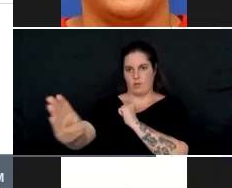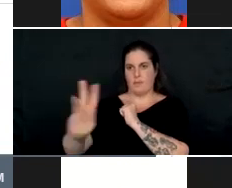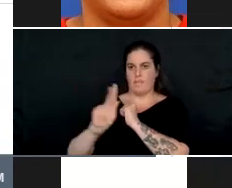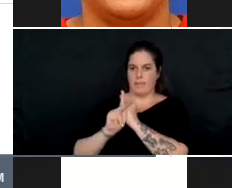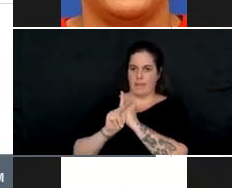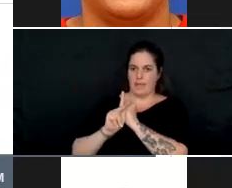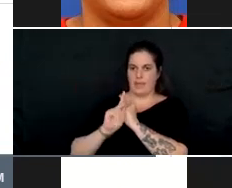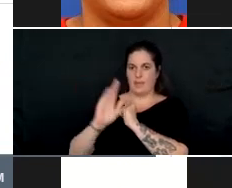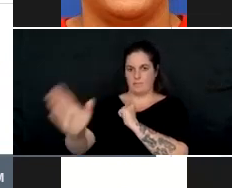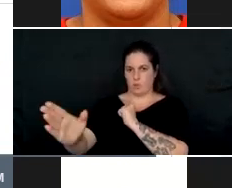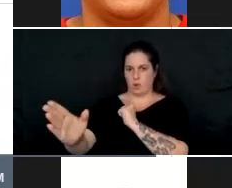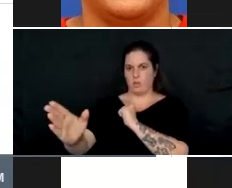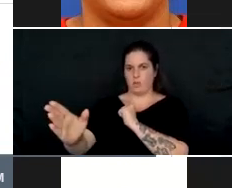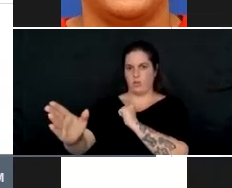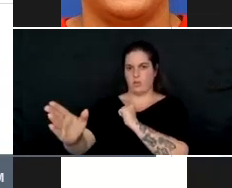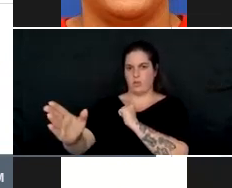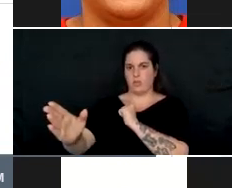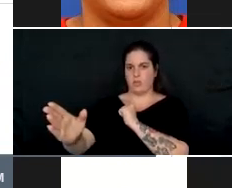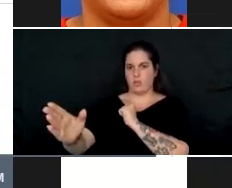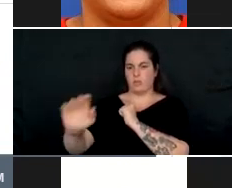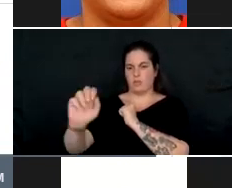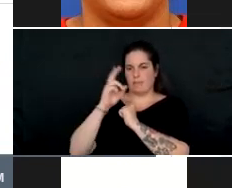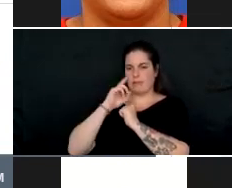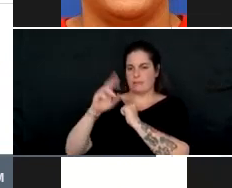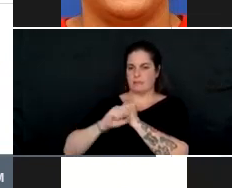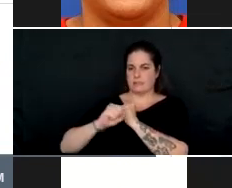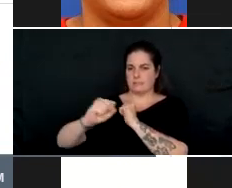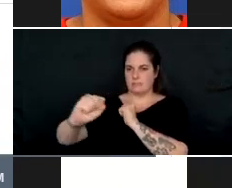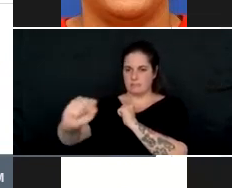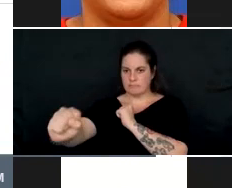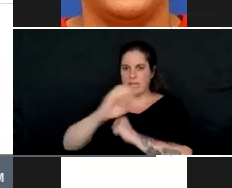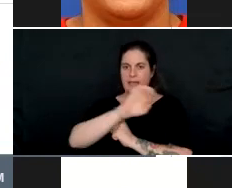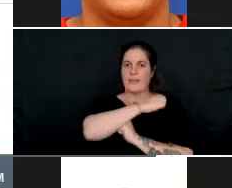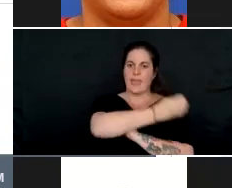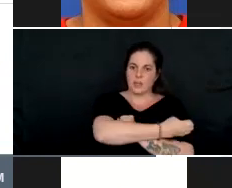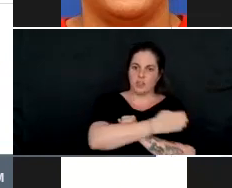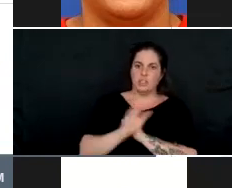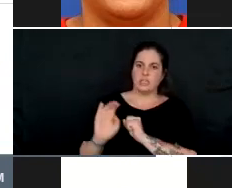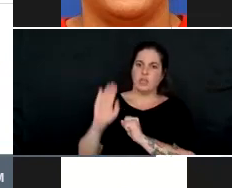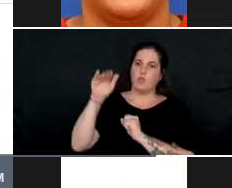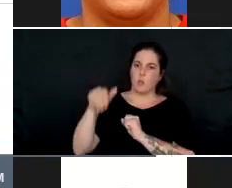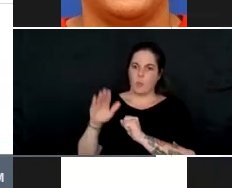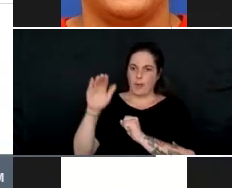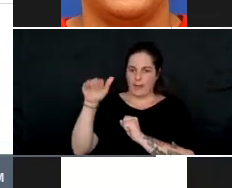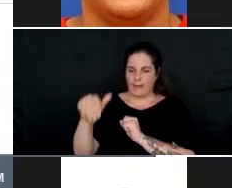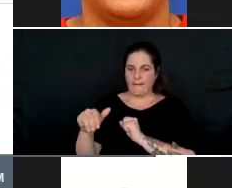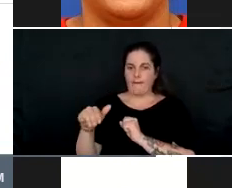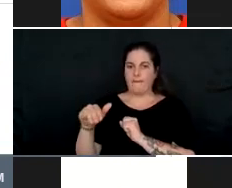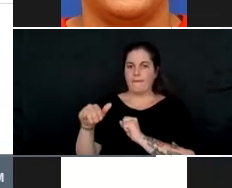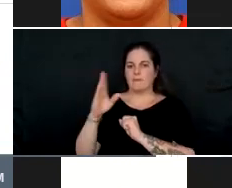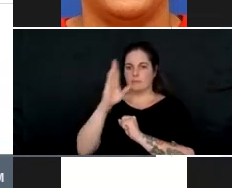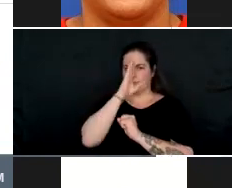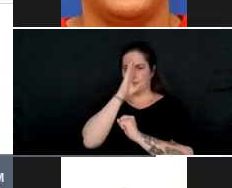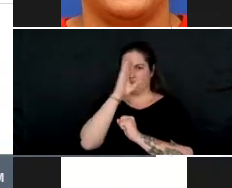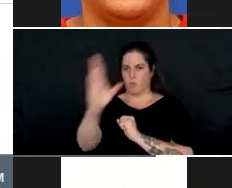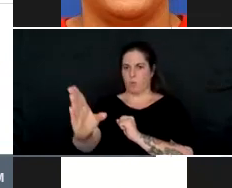of the person's hand, back and forth. But the energy or the wave propagates forward in